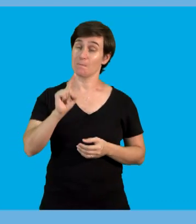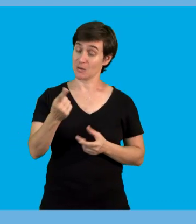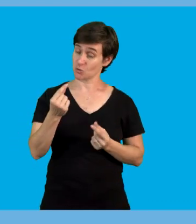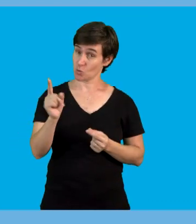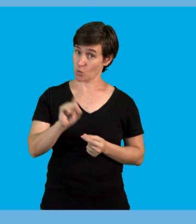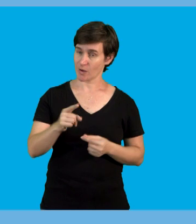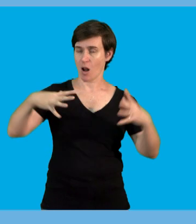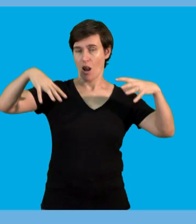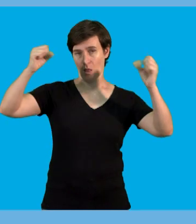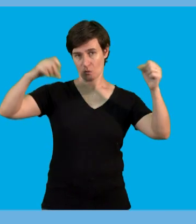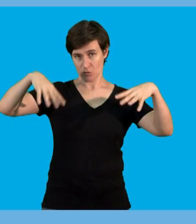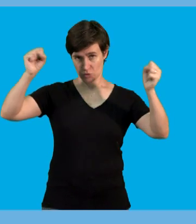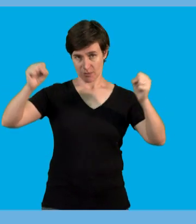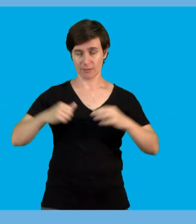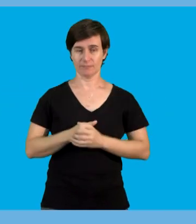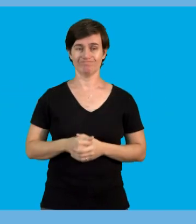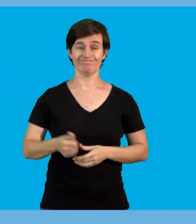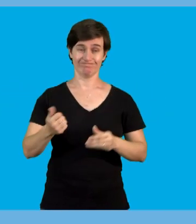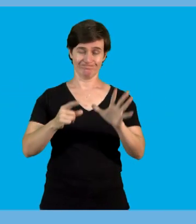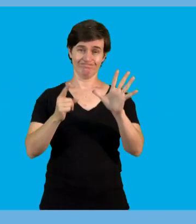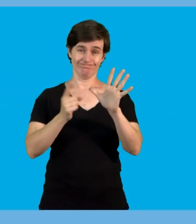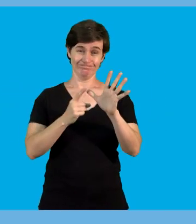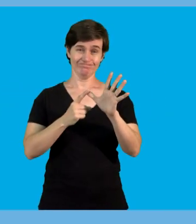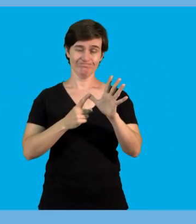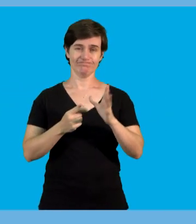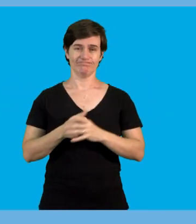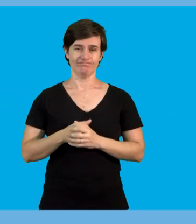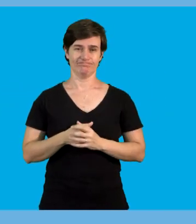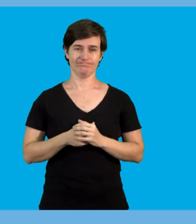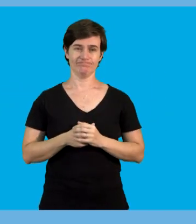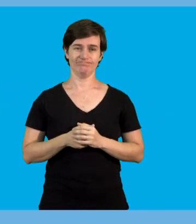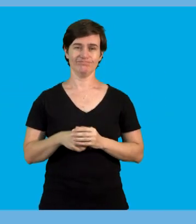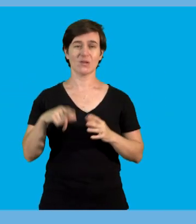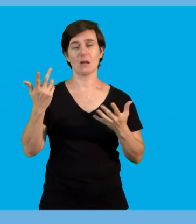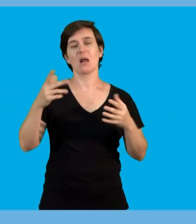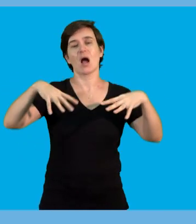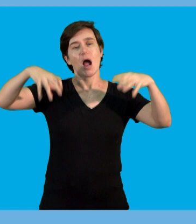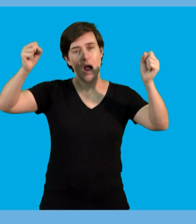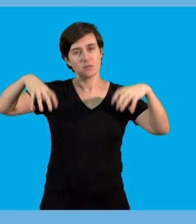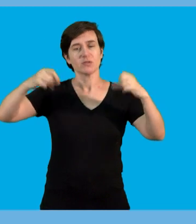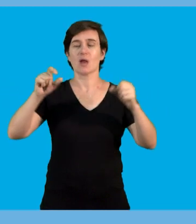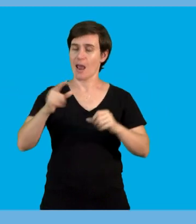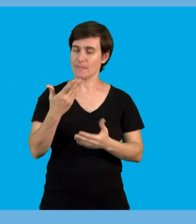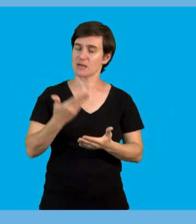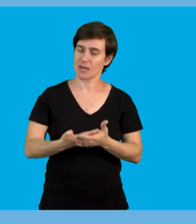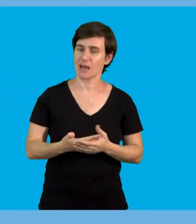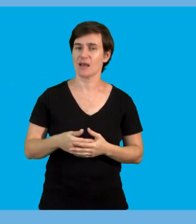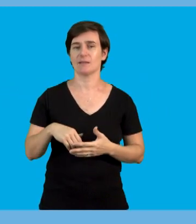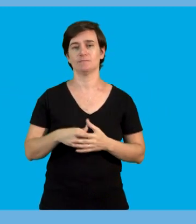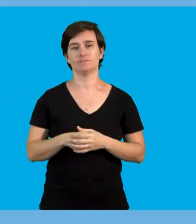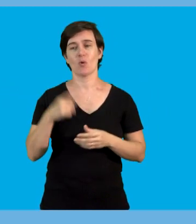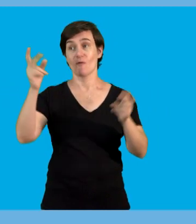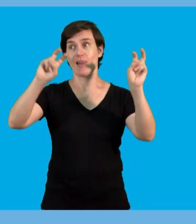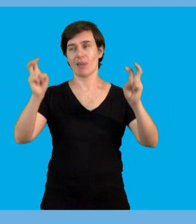to institute the load shedding. Number 5, in such cases, power cuts or outages occur, as we have